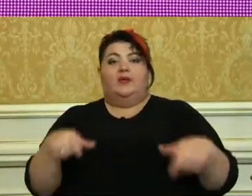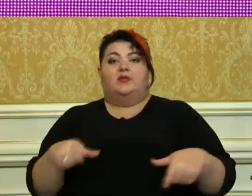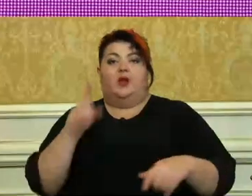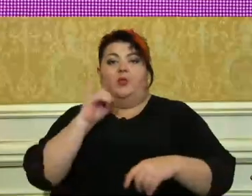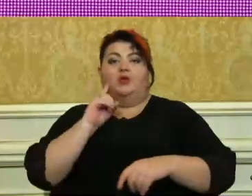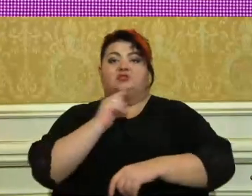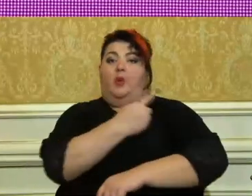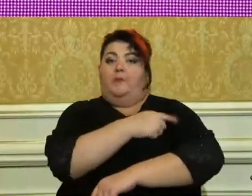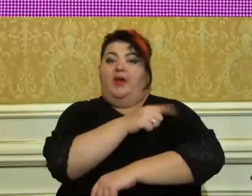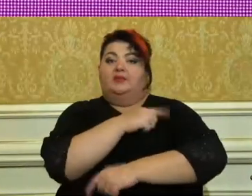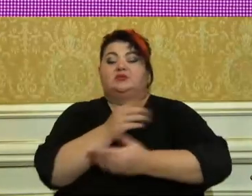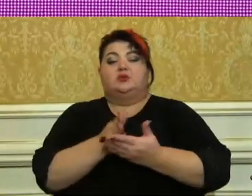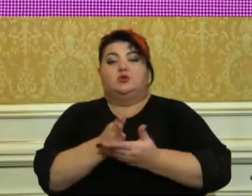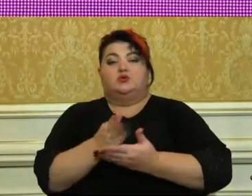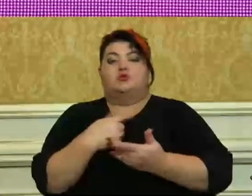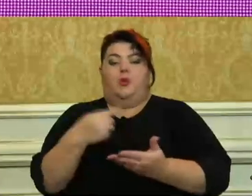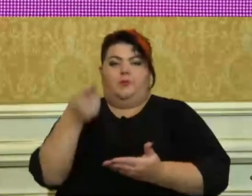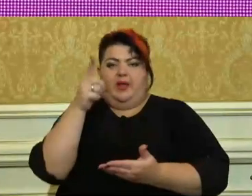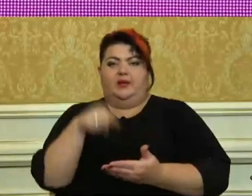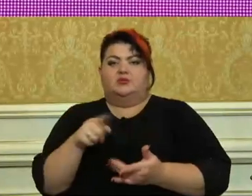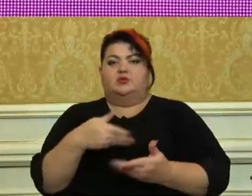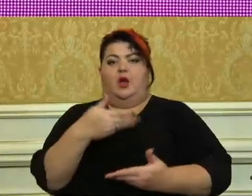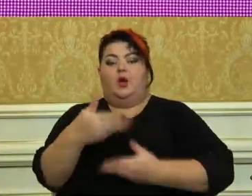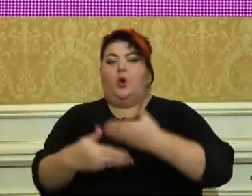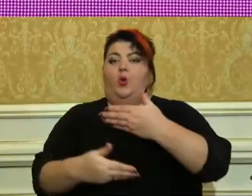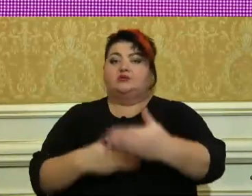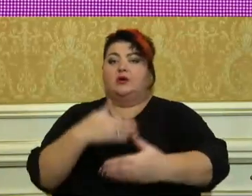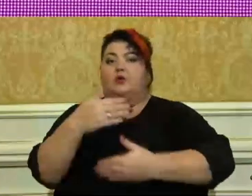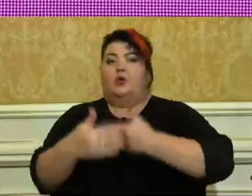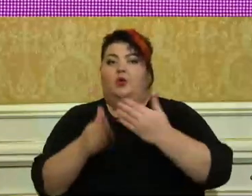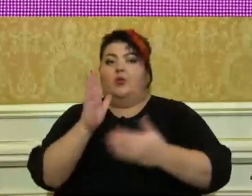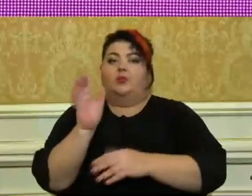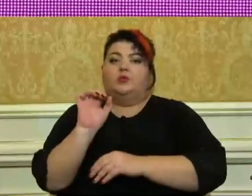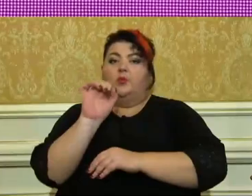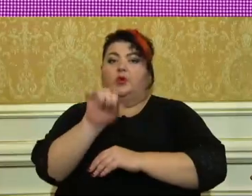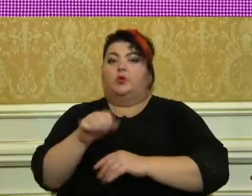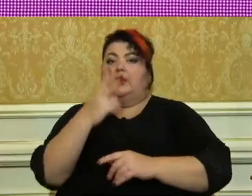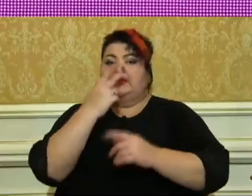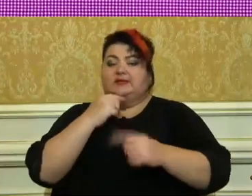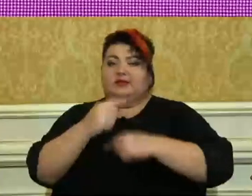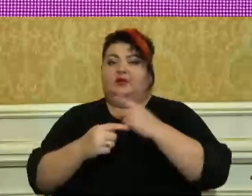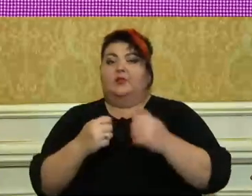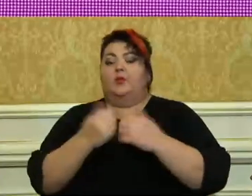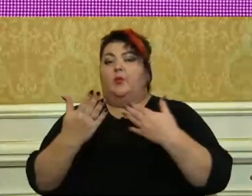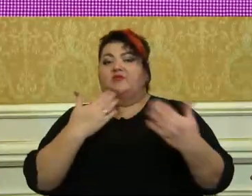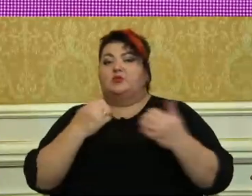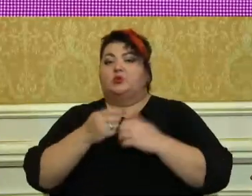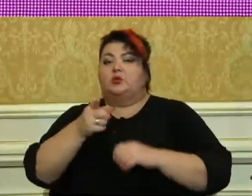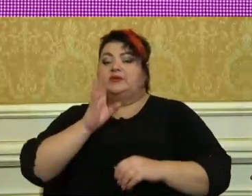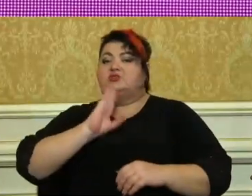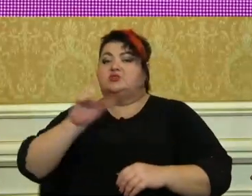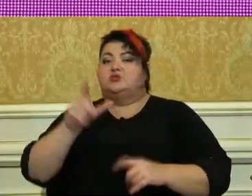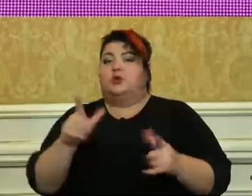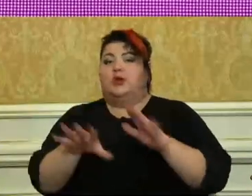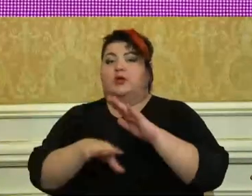have the first woman who is general of medical service, but still, step by step, we are supposed to fight the